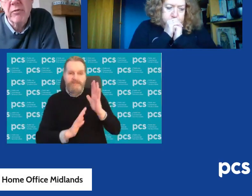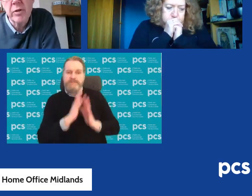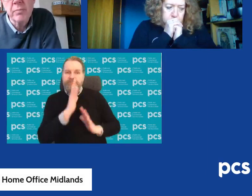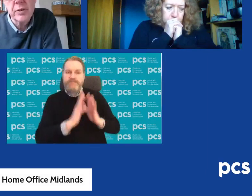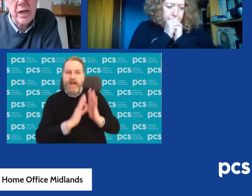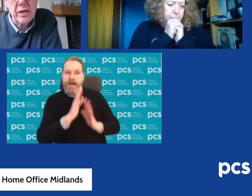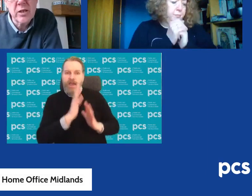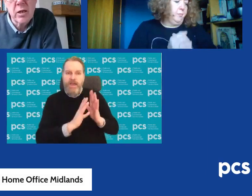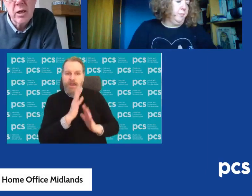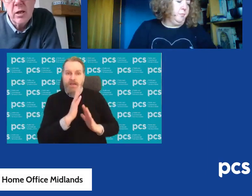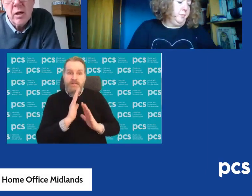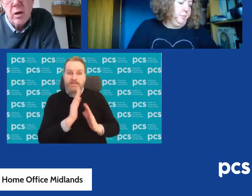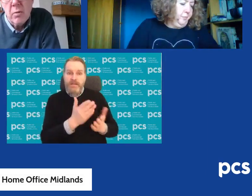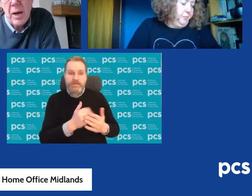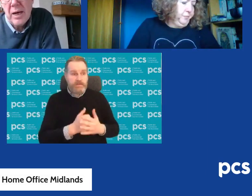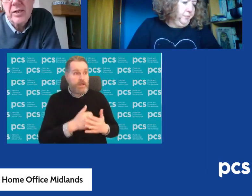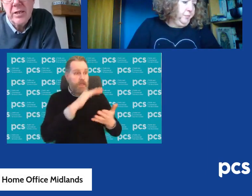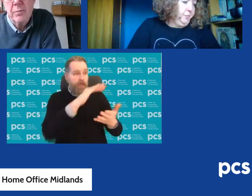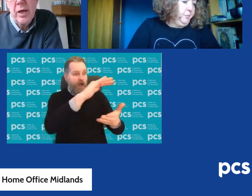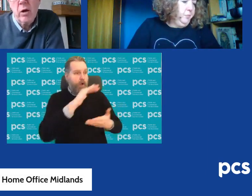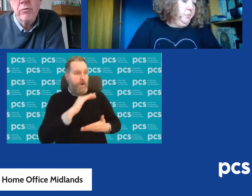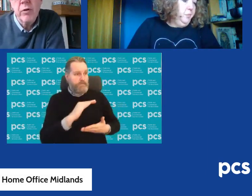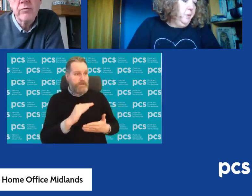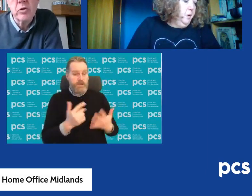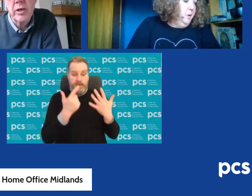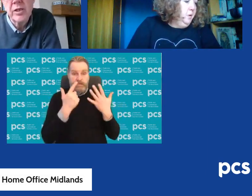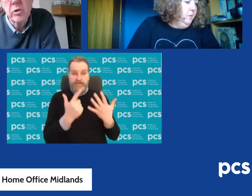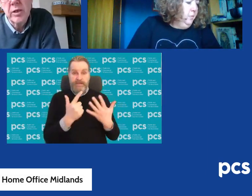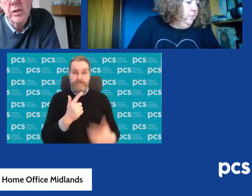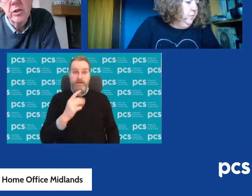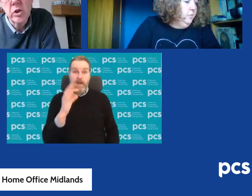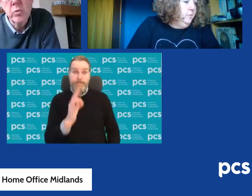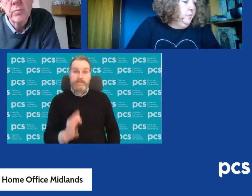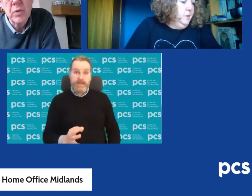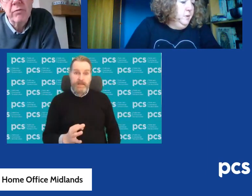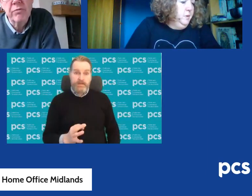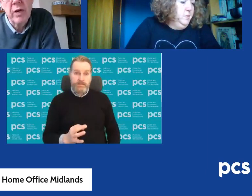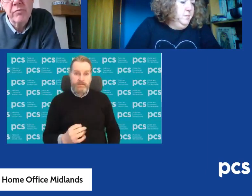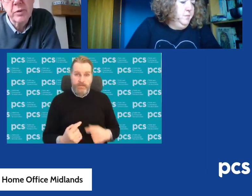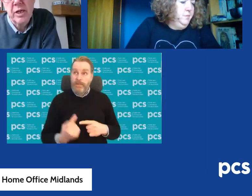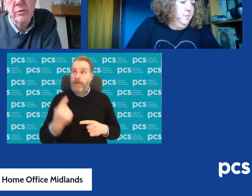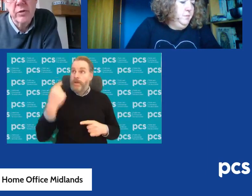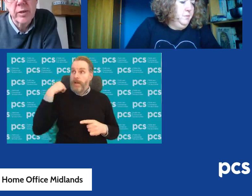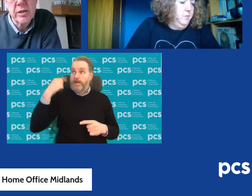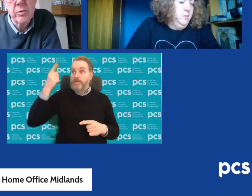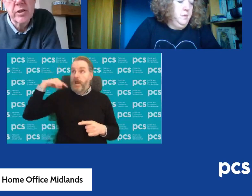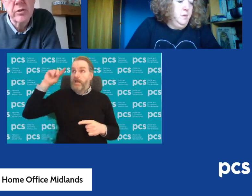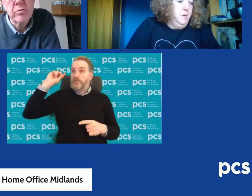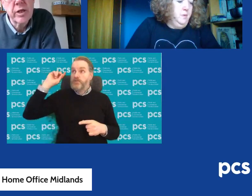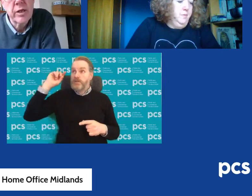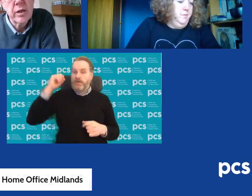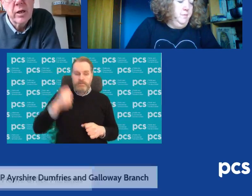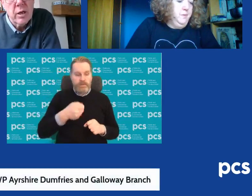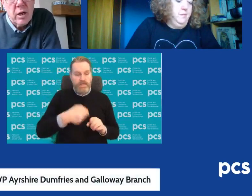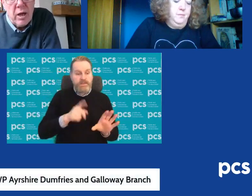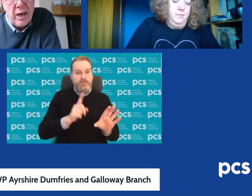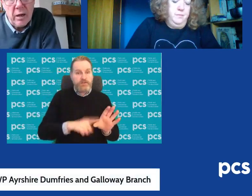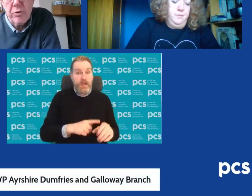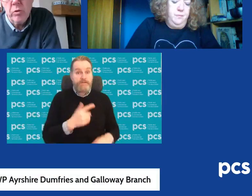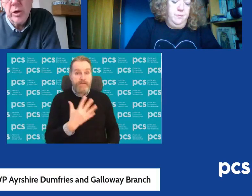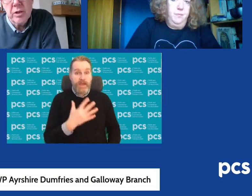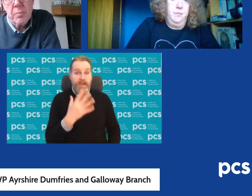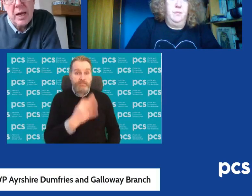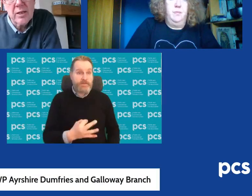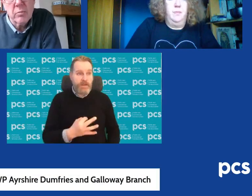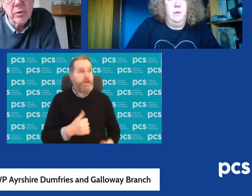a 7% backdated pay offer for 2022 and 5% for 2023.